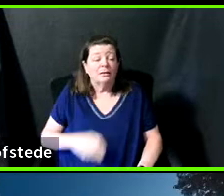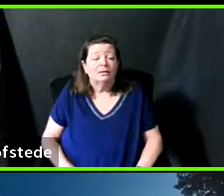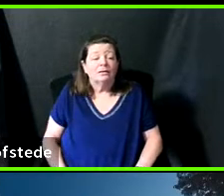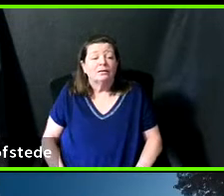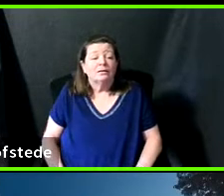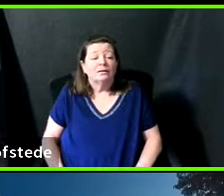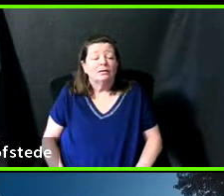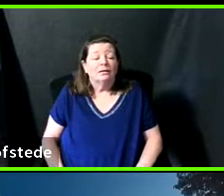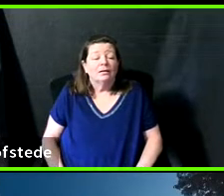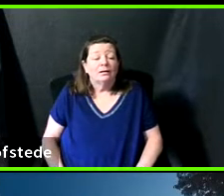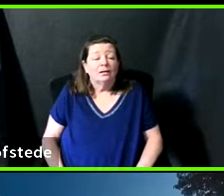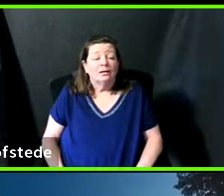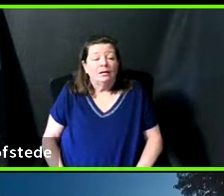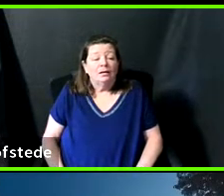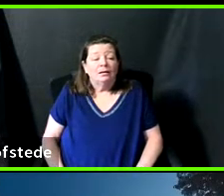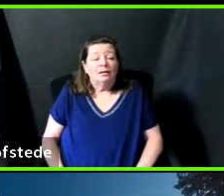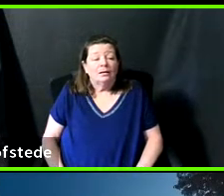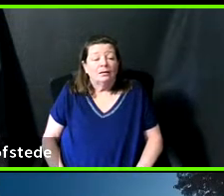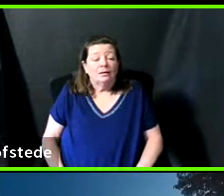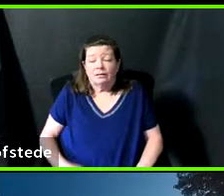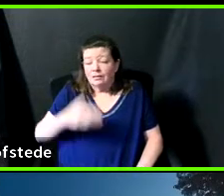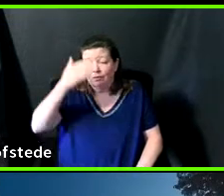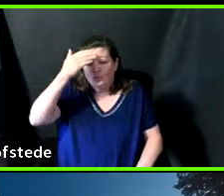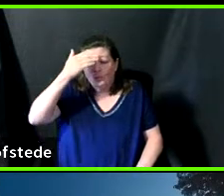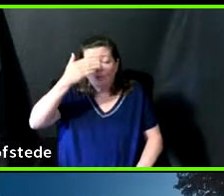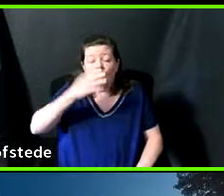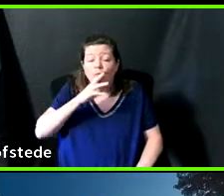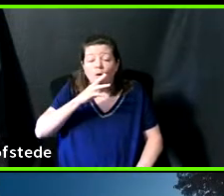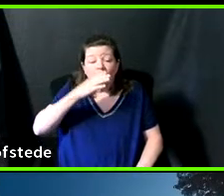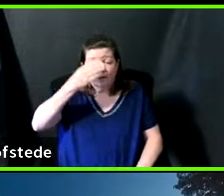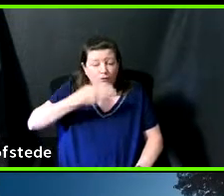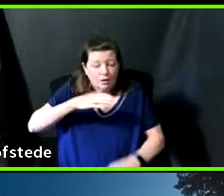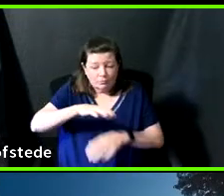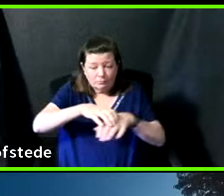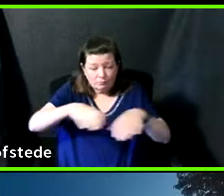As far as the waterfront, yeah, it's very,